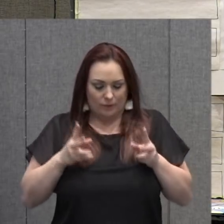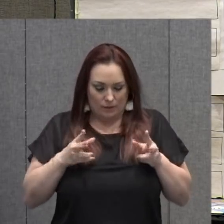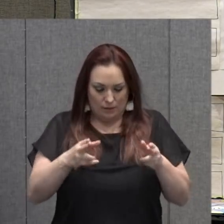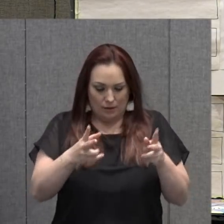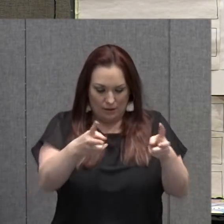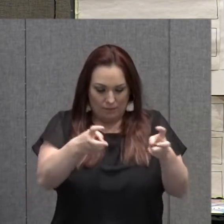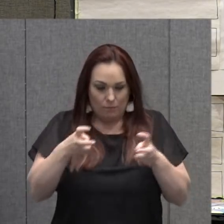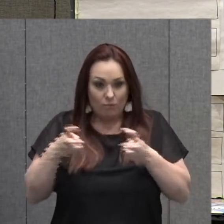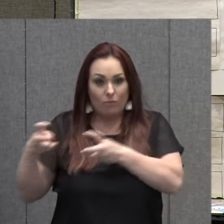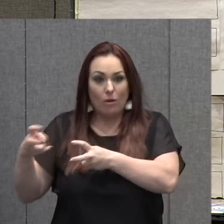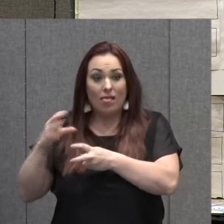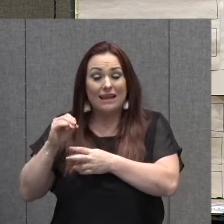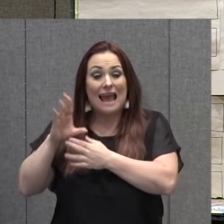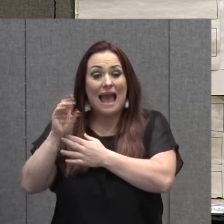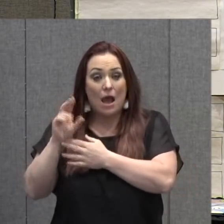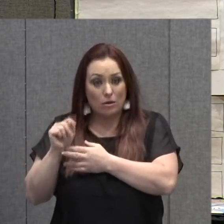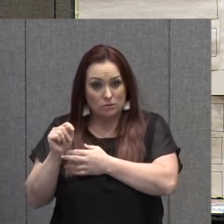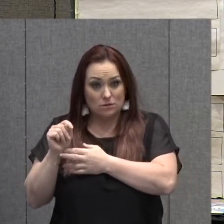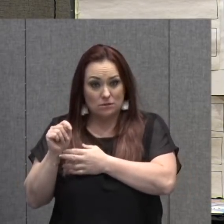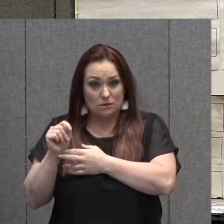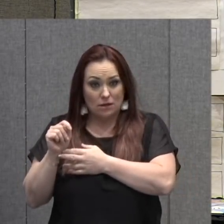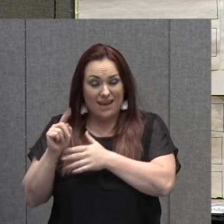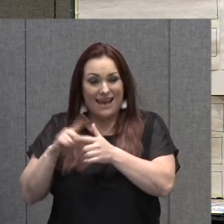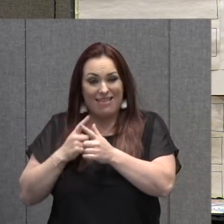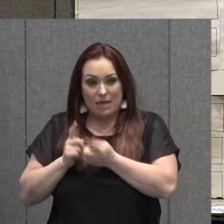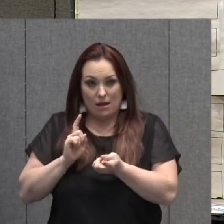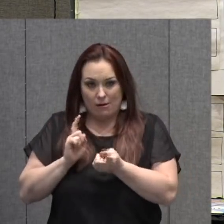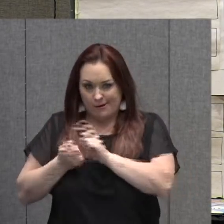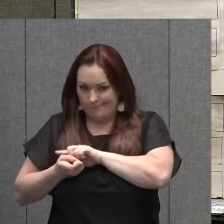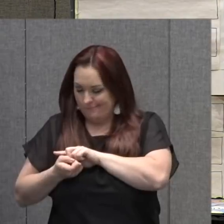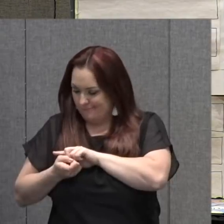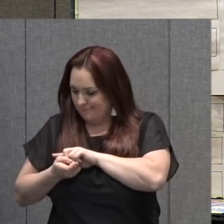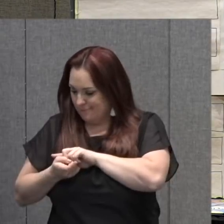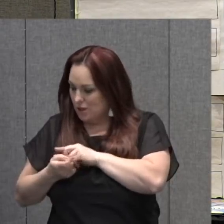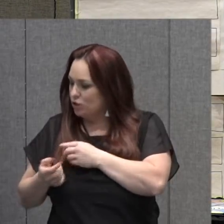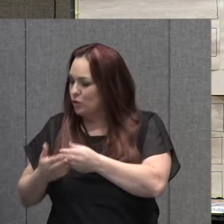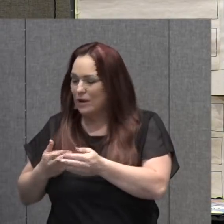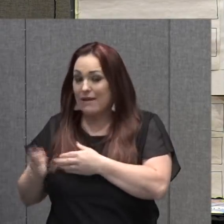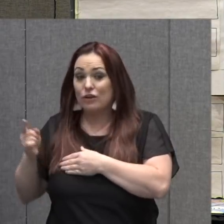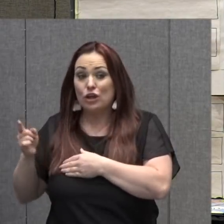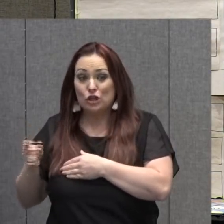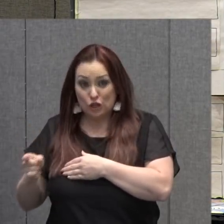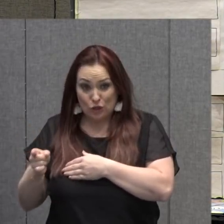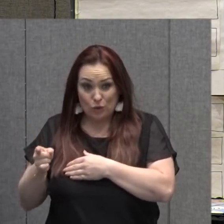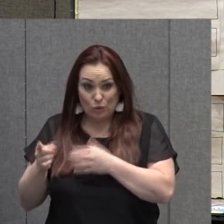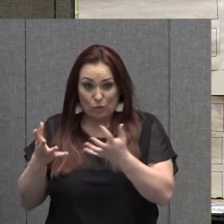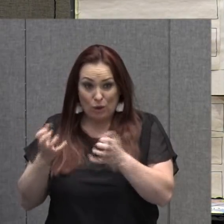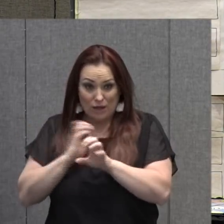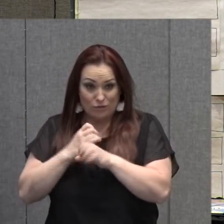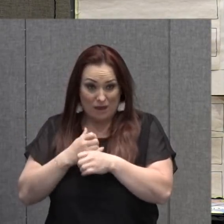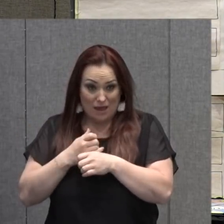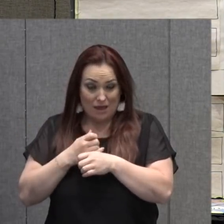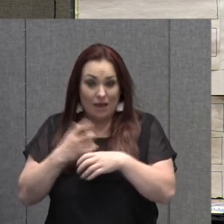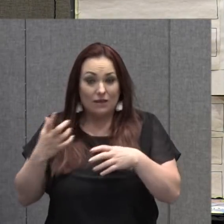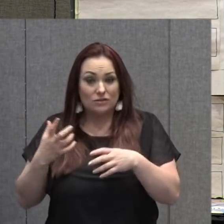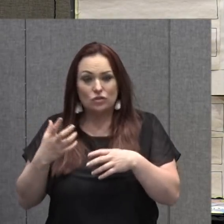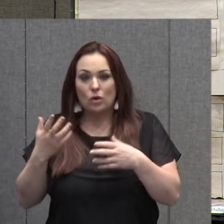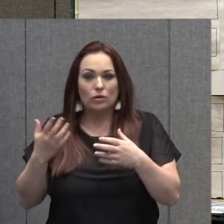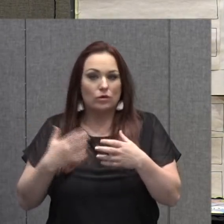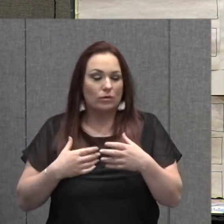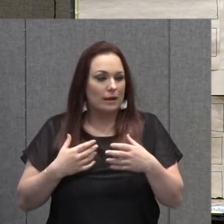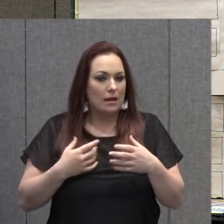you take some type of part out, you change it to whatever you want. You could take out